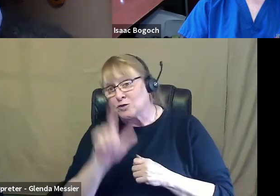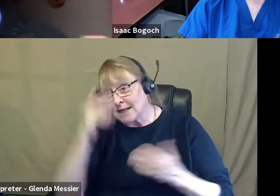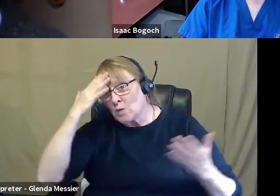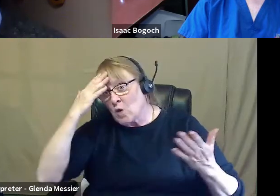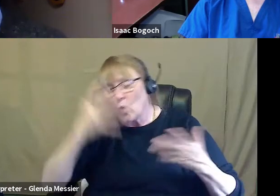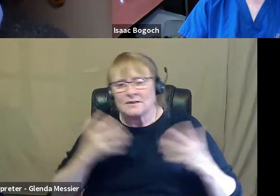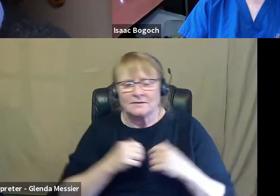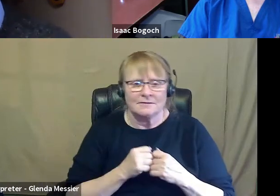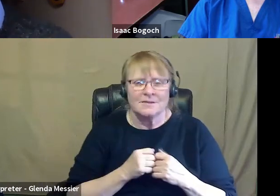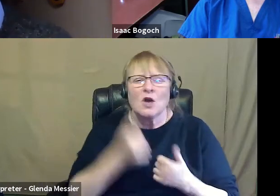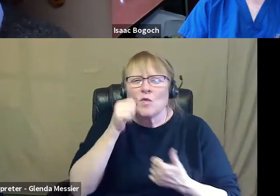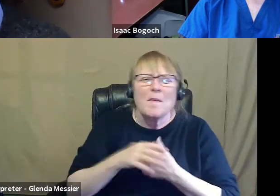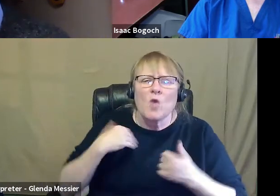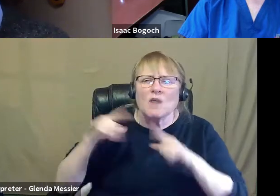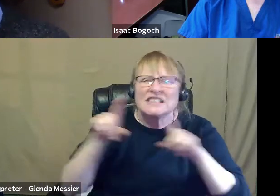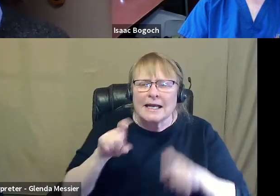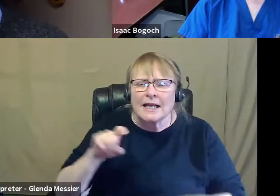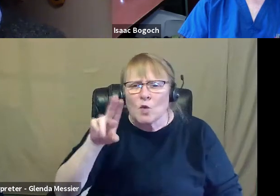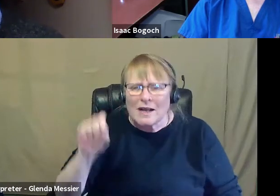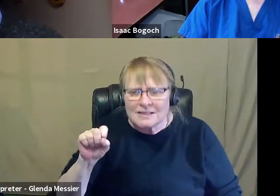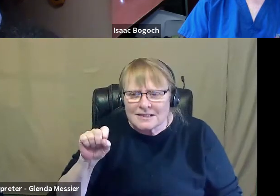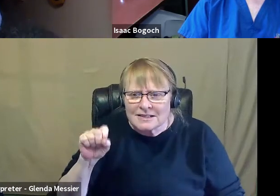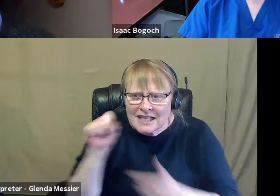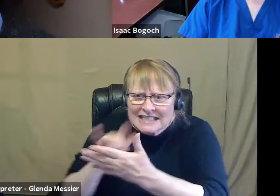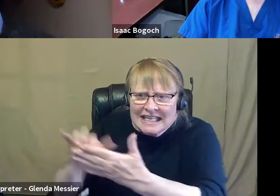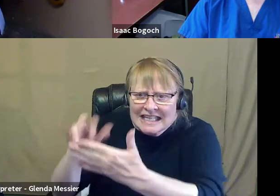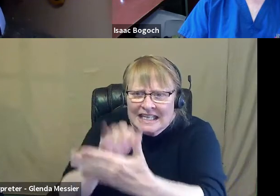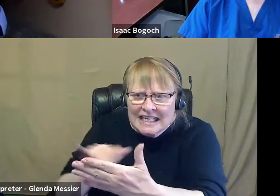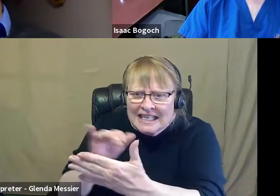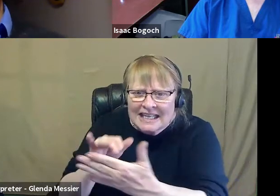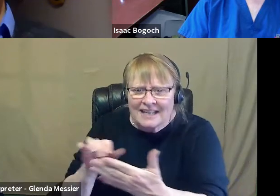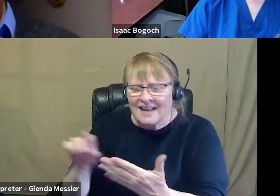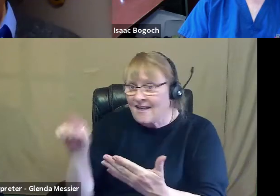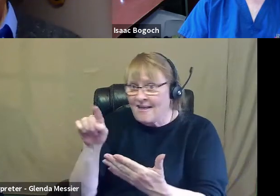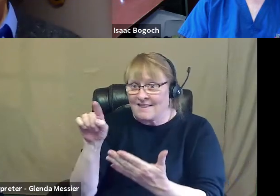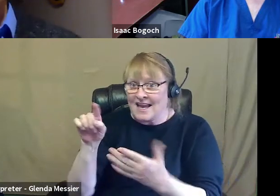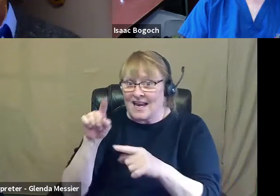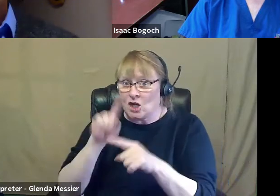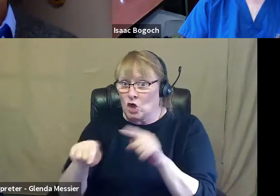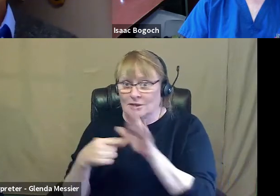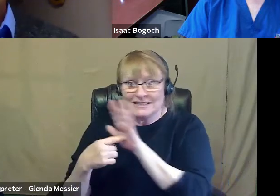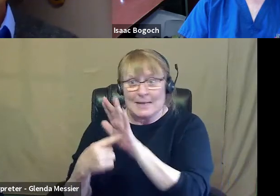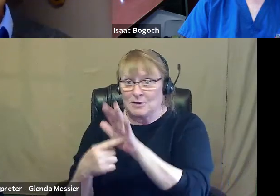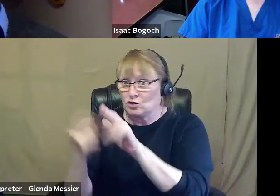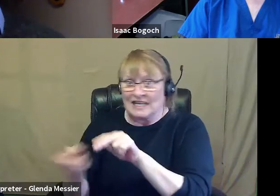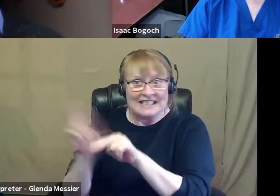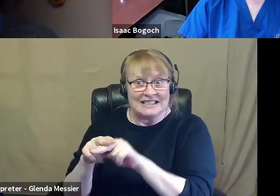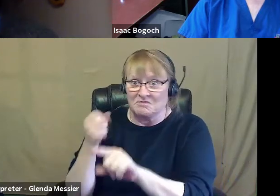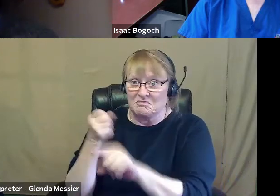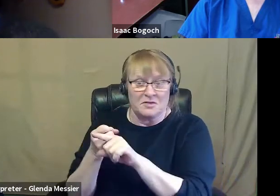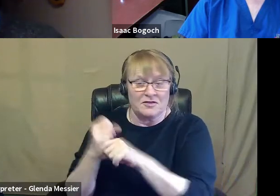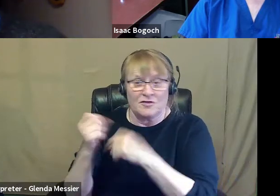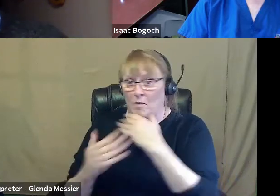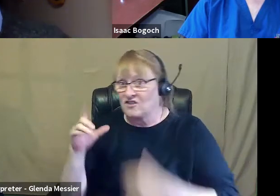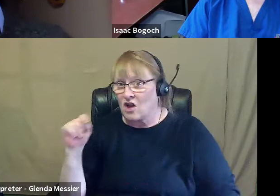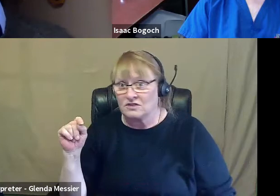remember that large study I mentioned in the US? They weren't able to demonstrate any increased incidence of blood clots. But